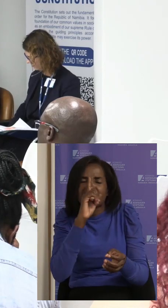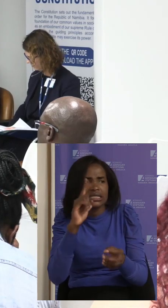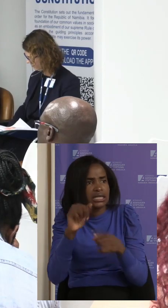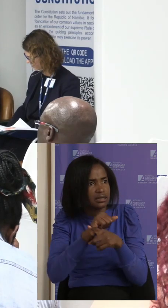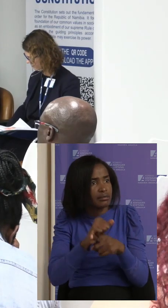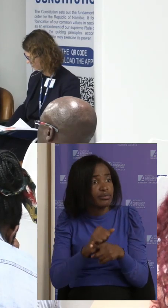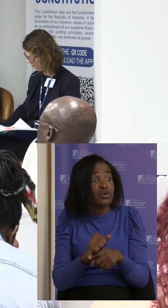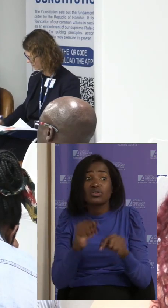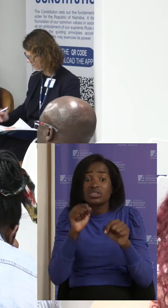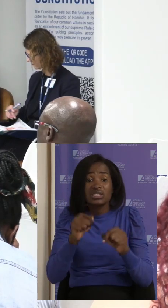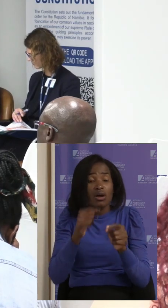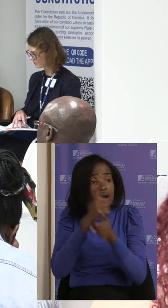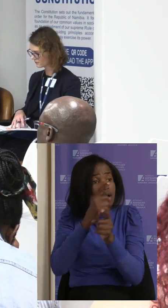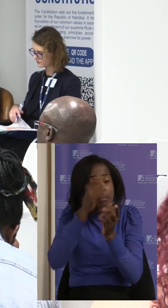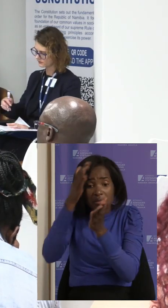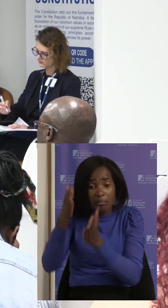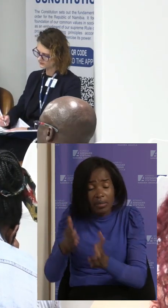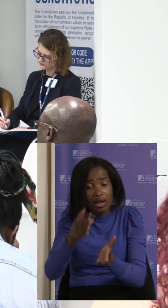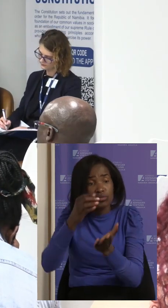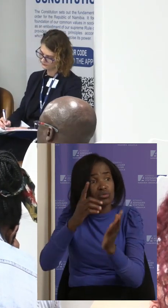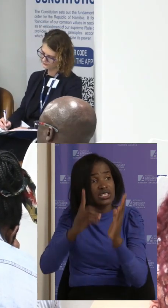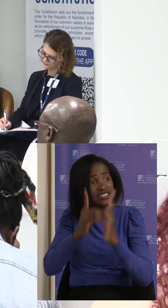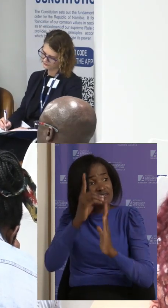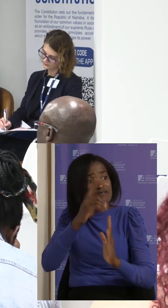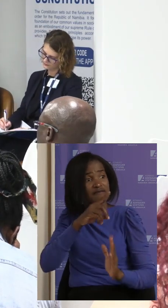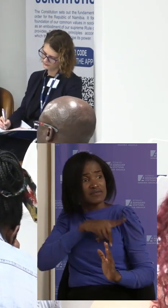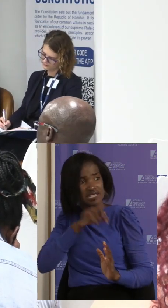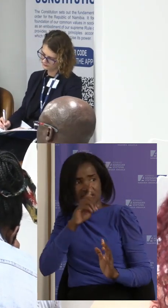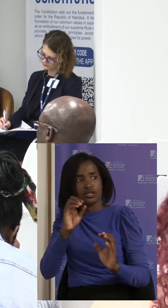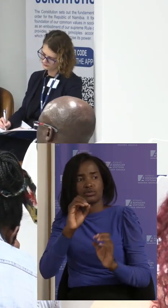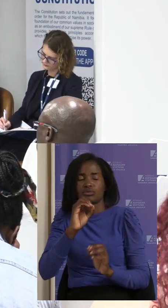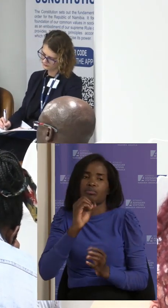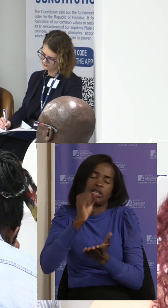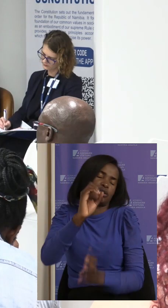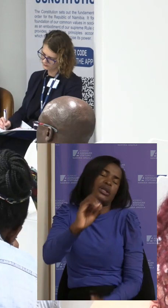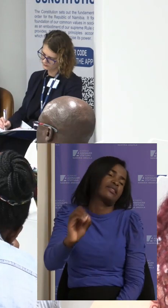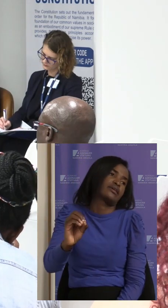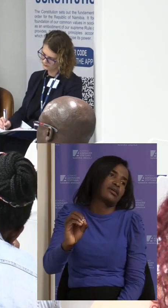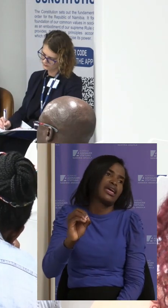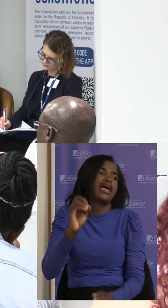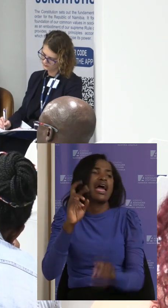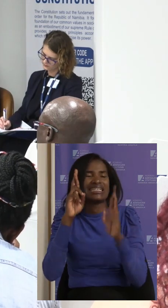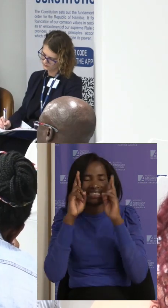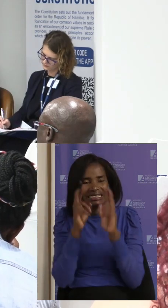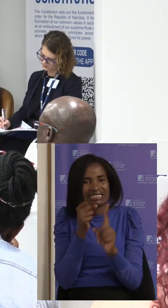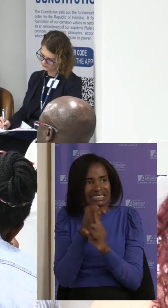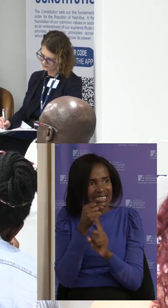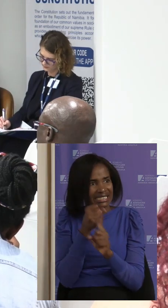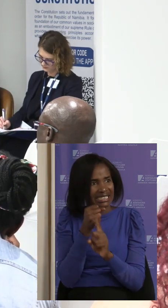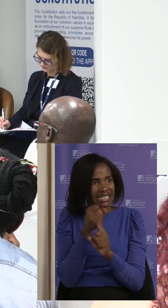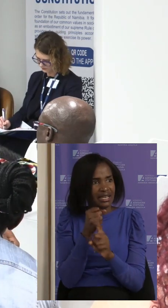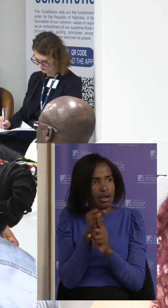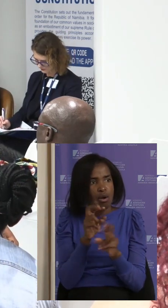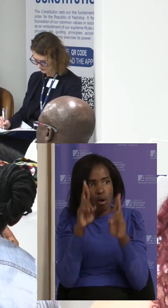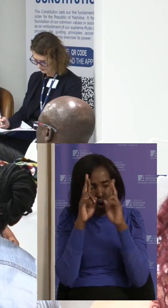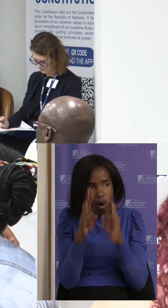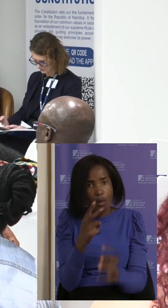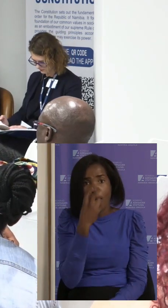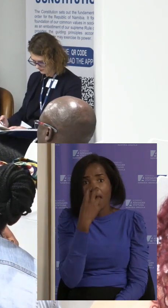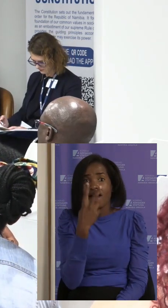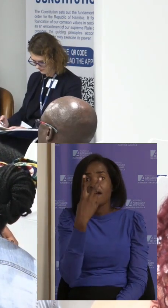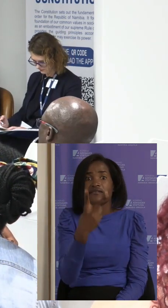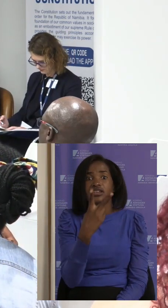no systematic planning. But we are still campaigning and advocating for it. Hopefully, if it's not Vision